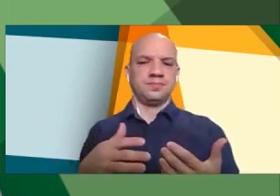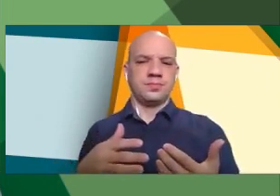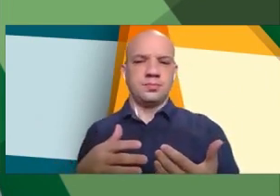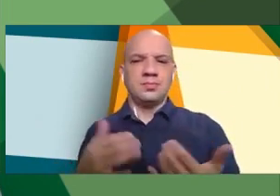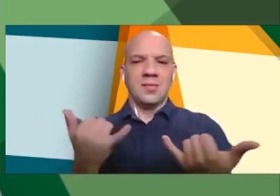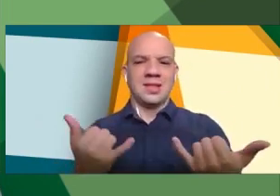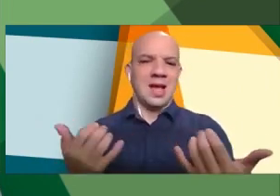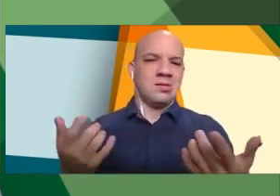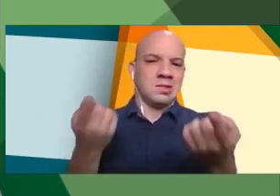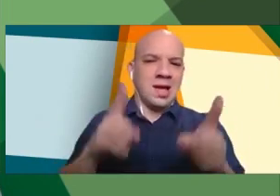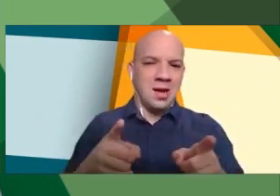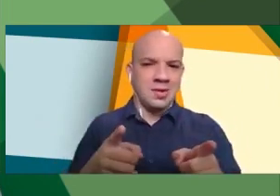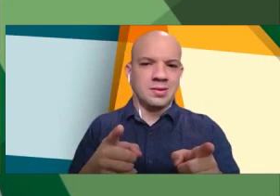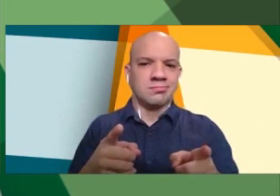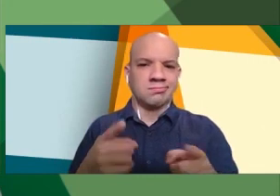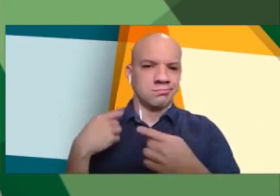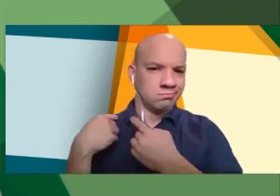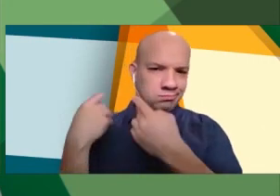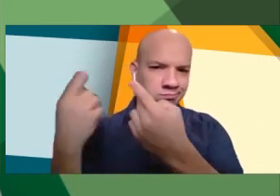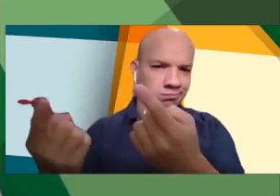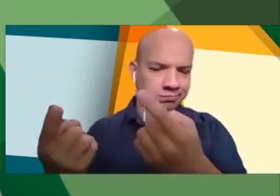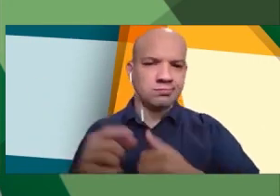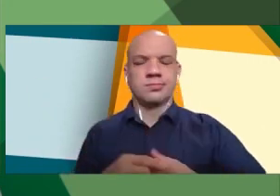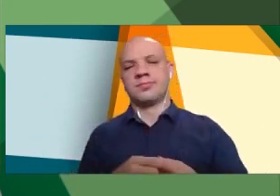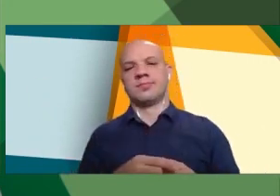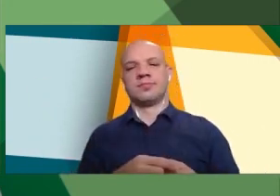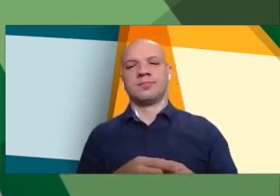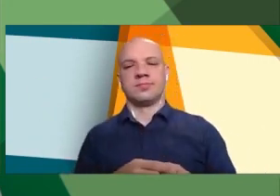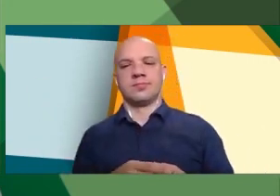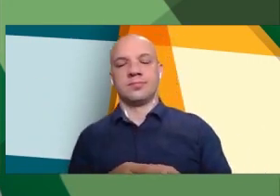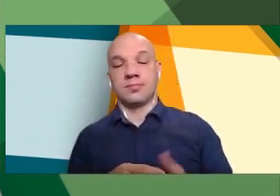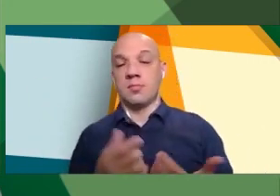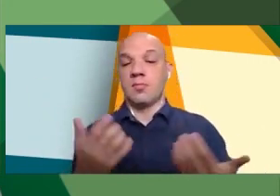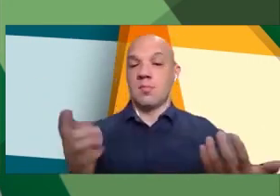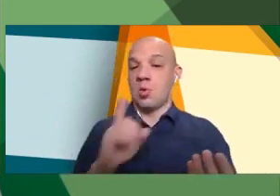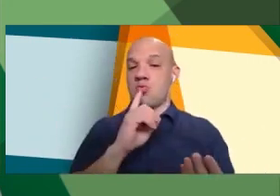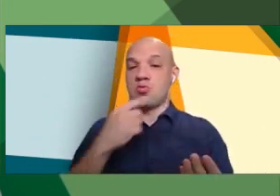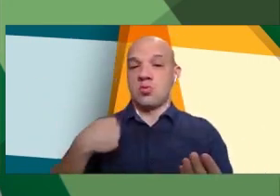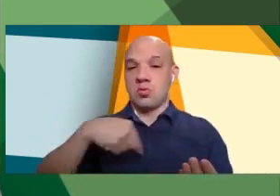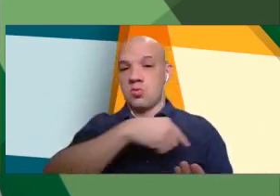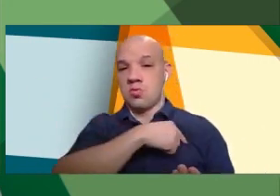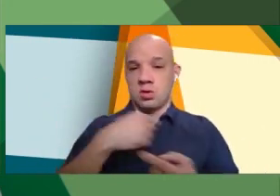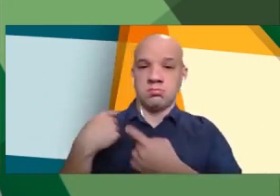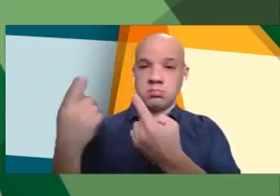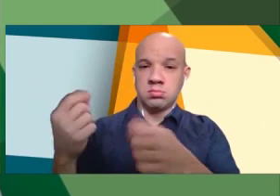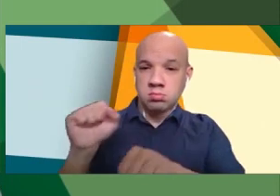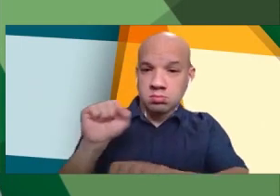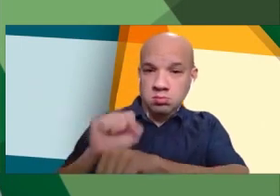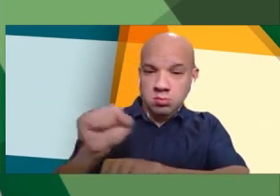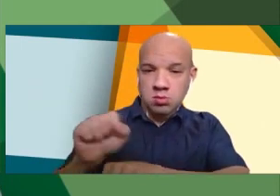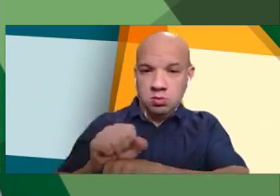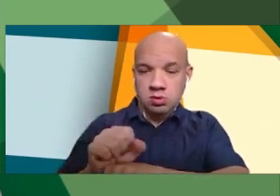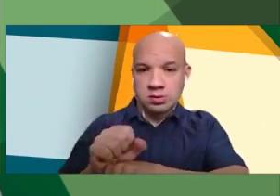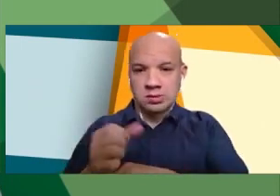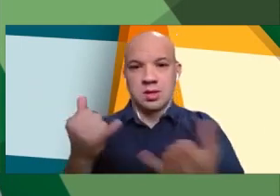these days. Even though we were working on being able to conduct the procurement